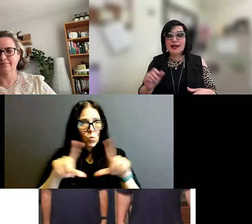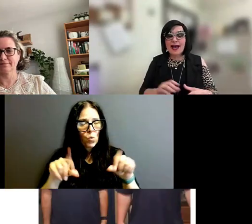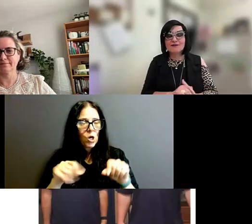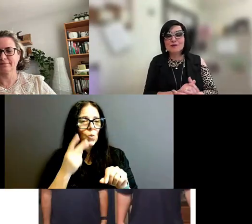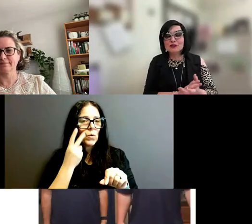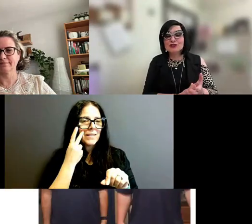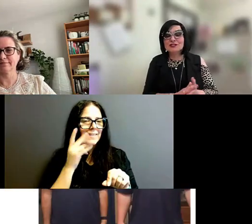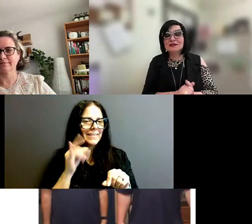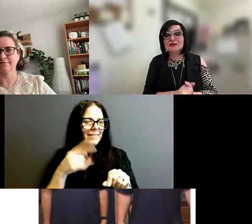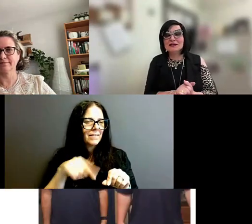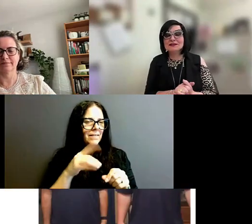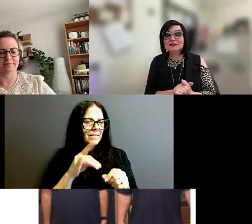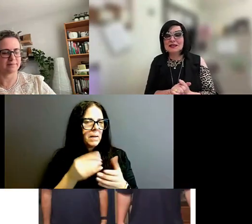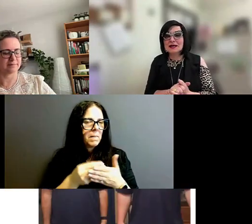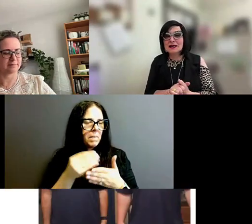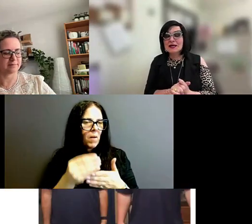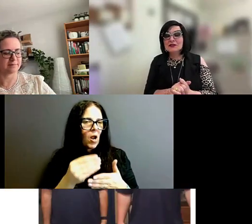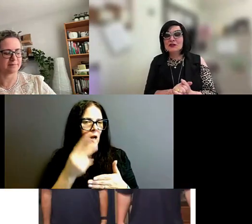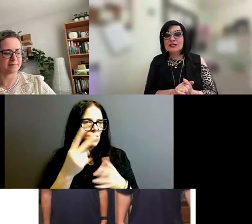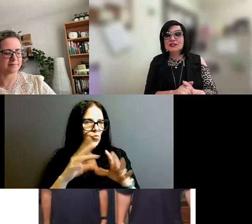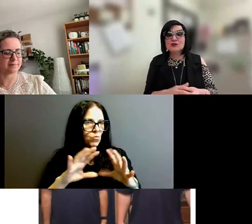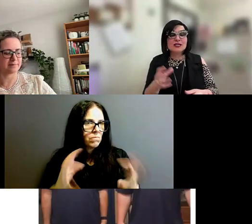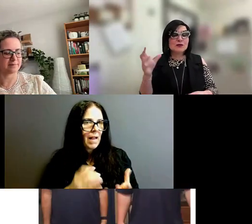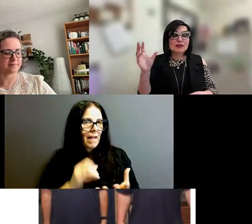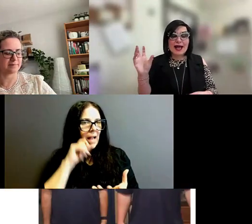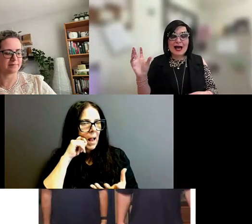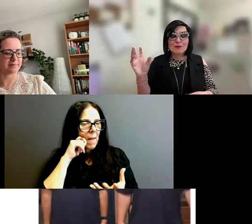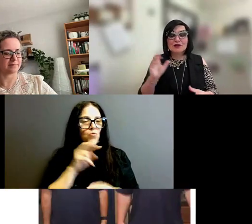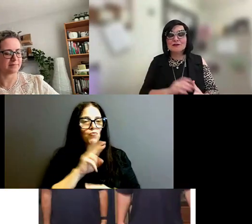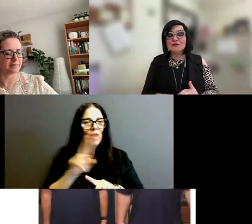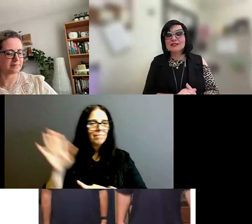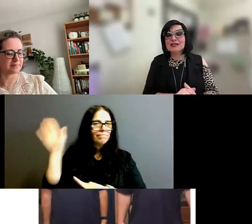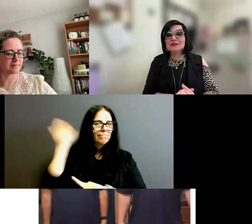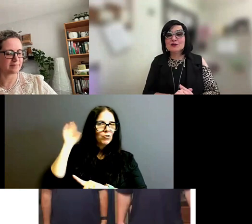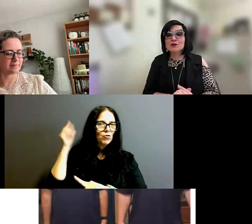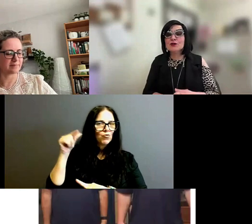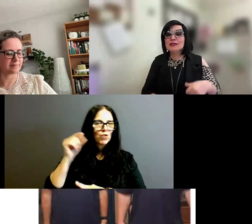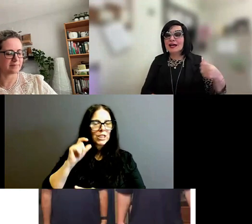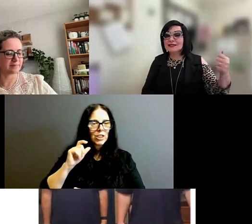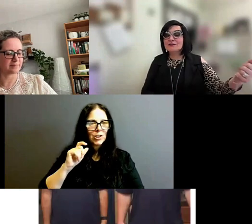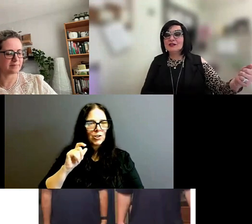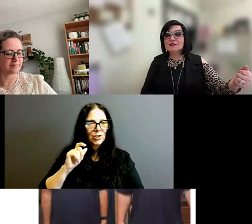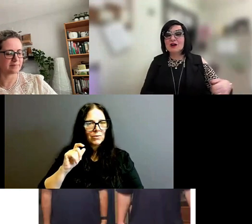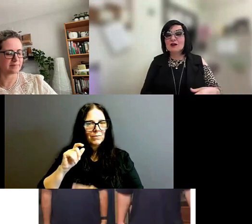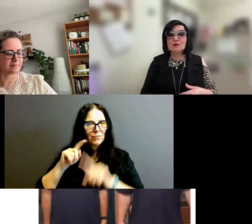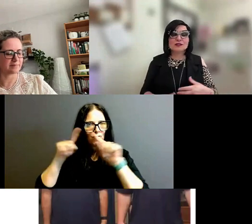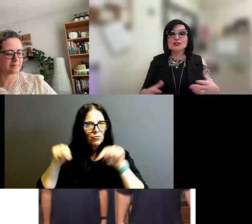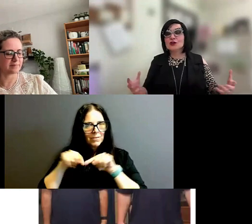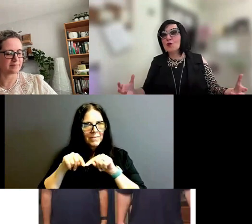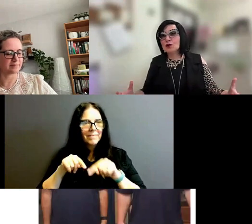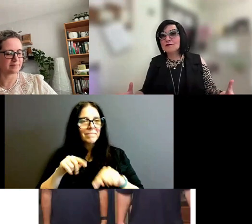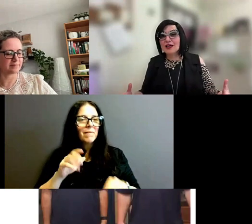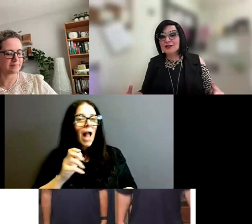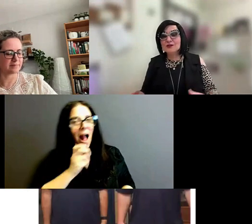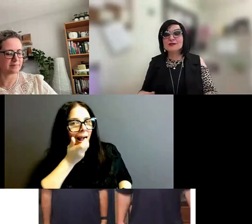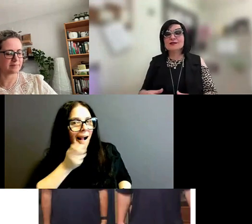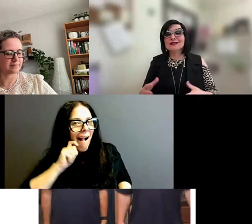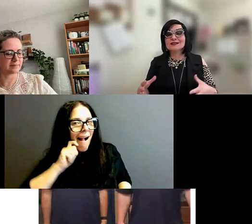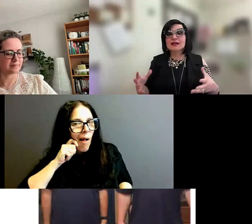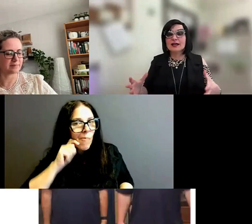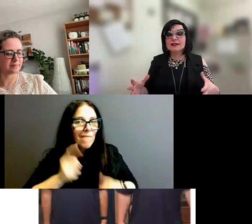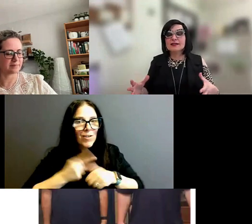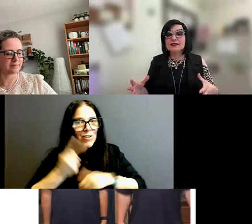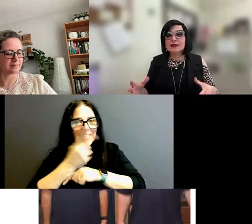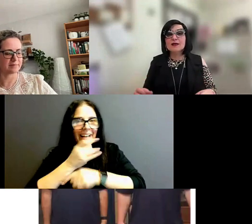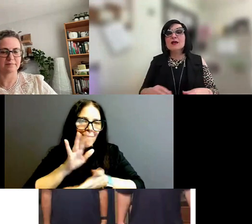Everybody could have their picture taken against the green screen with an apple on the first day of school. The activities are, what's your core values? And